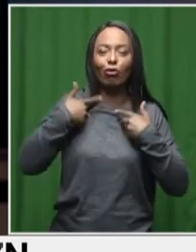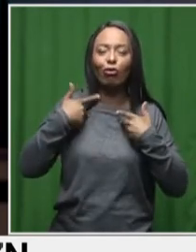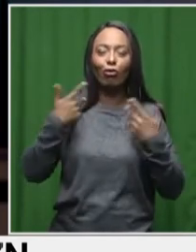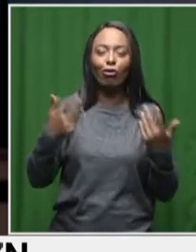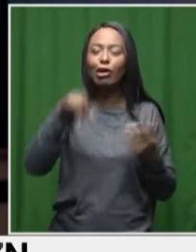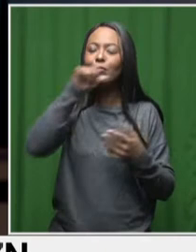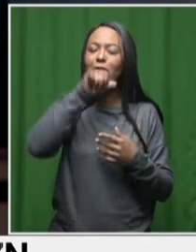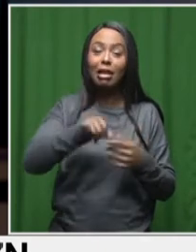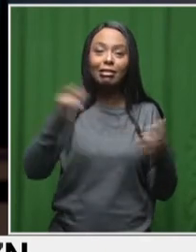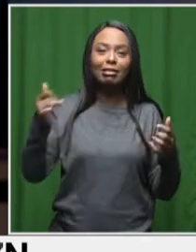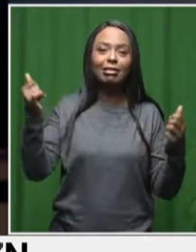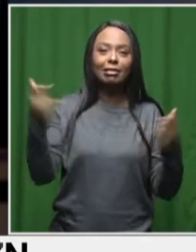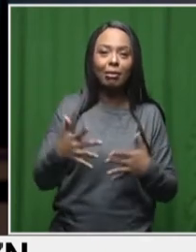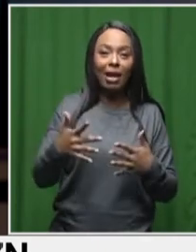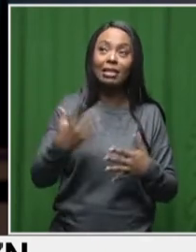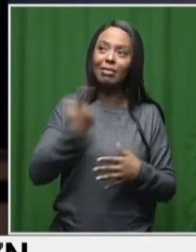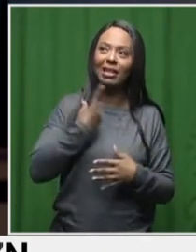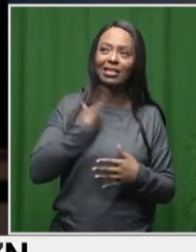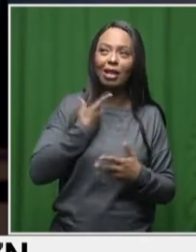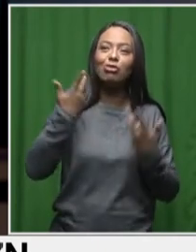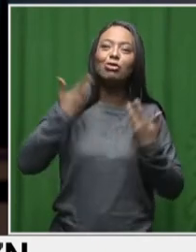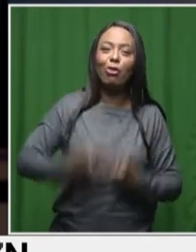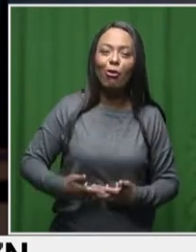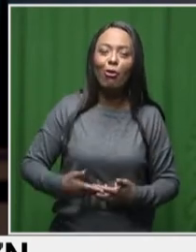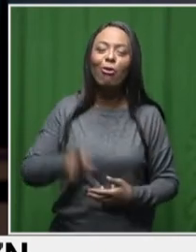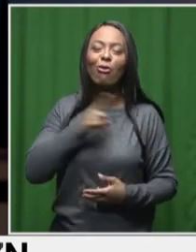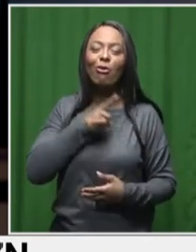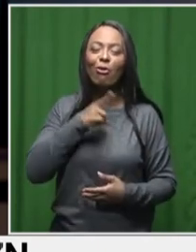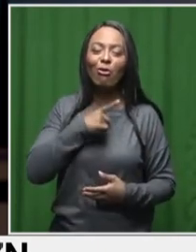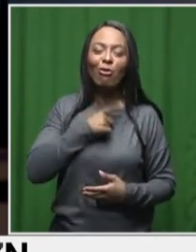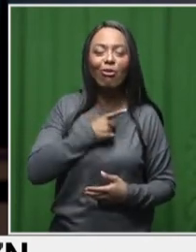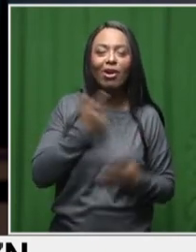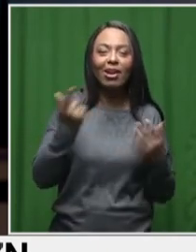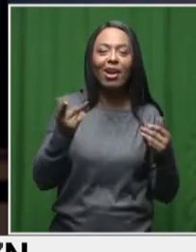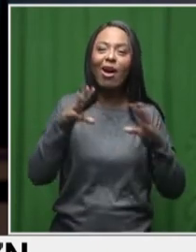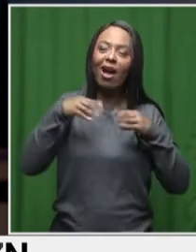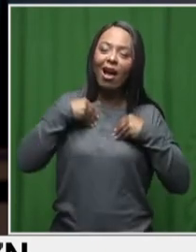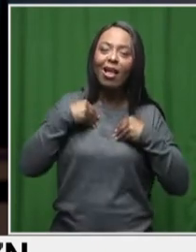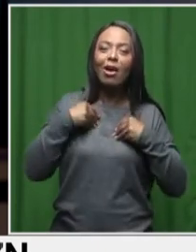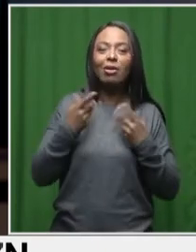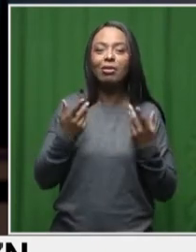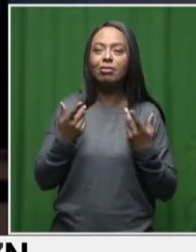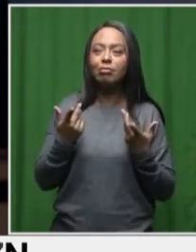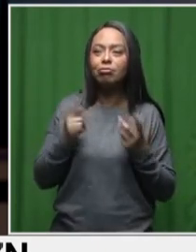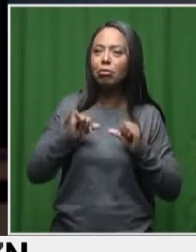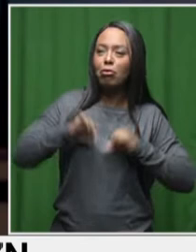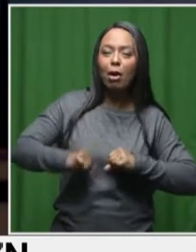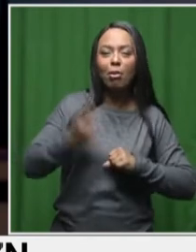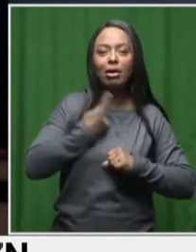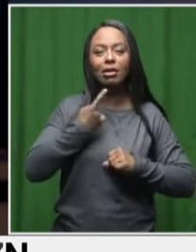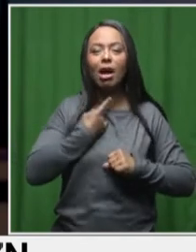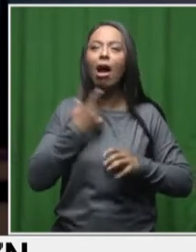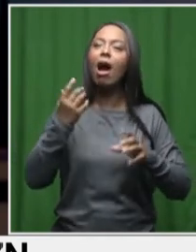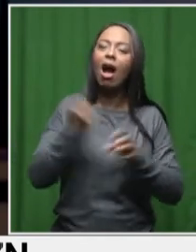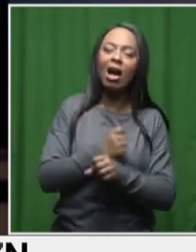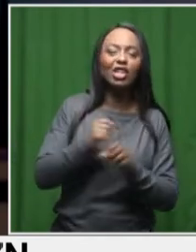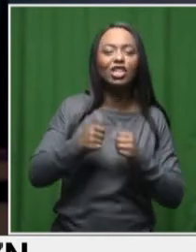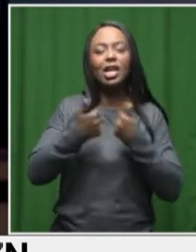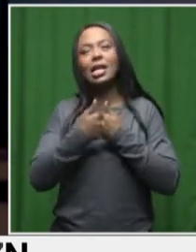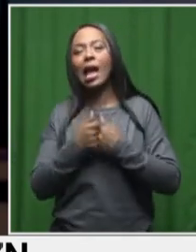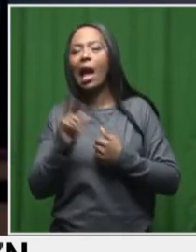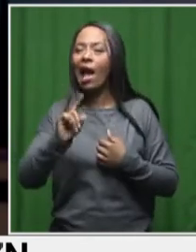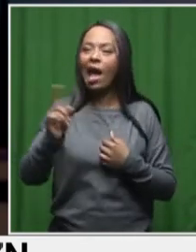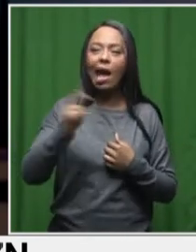I even like surprising myself. Yes, because that allows me to challenge myself to say, no, this is